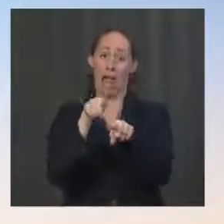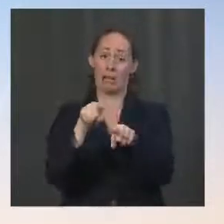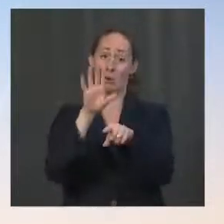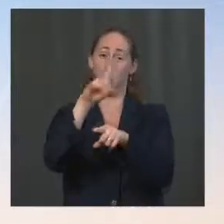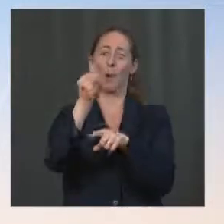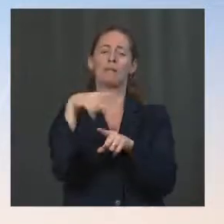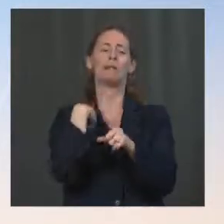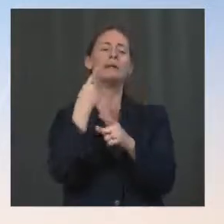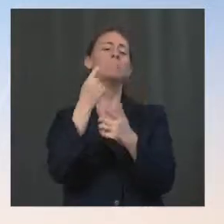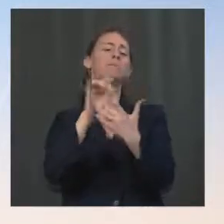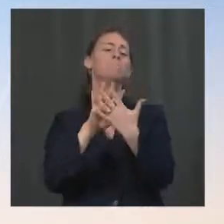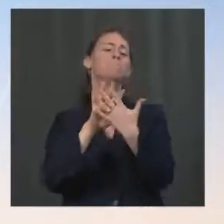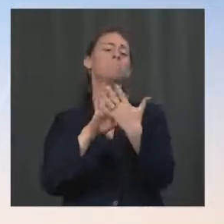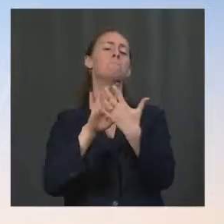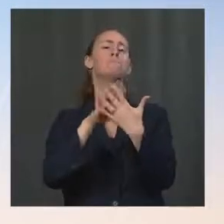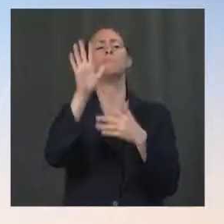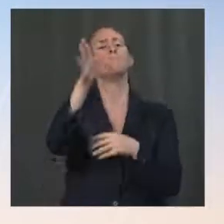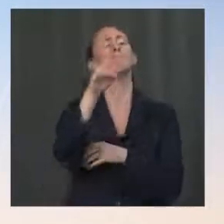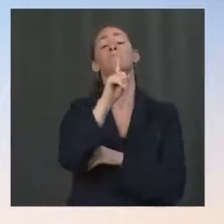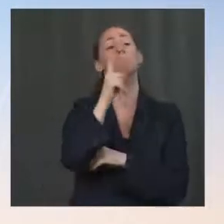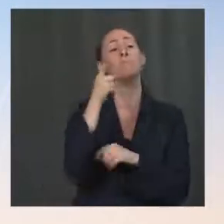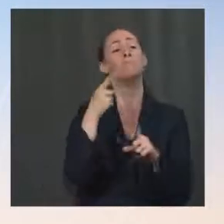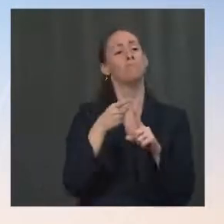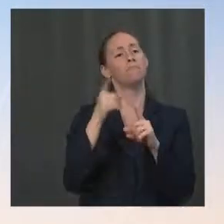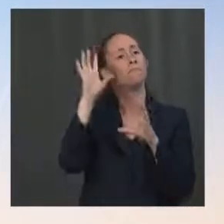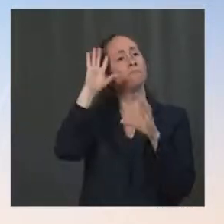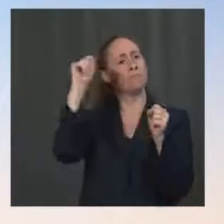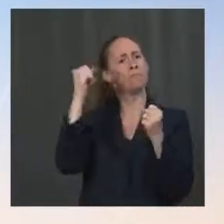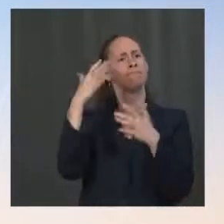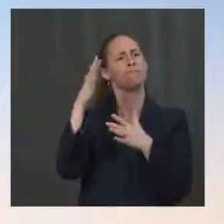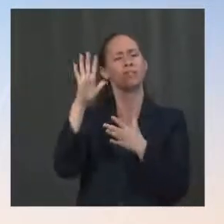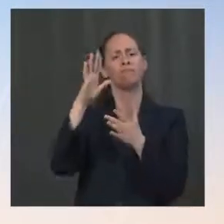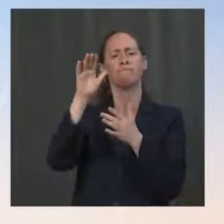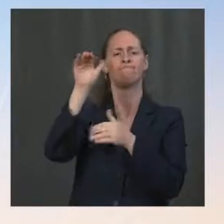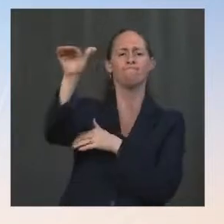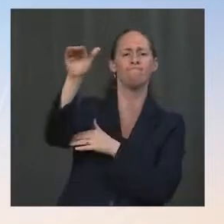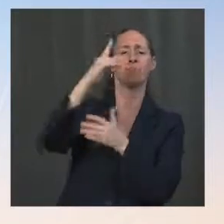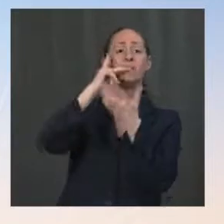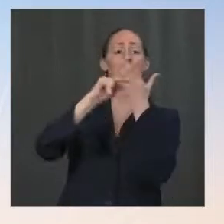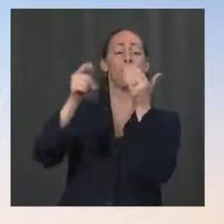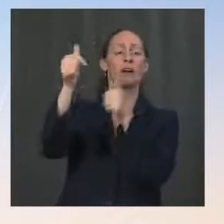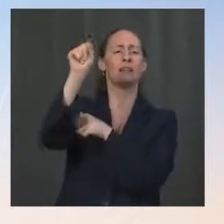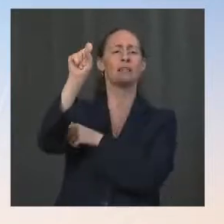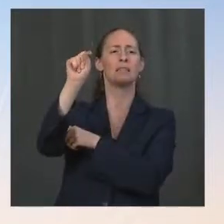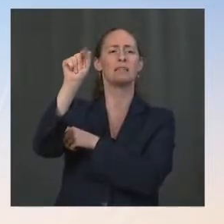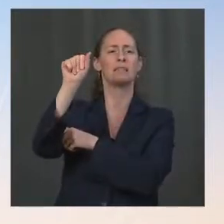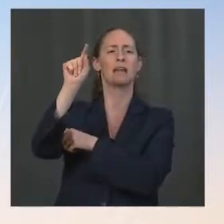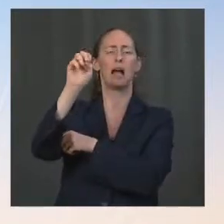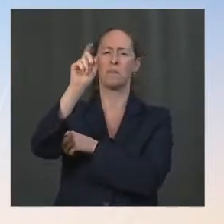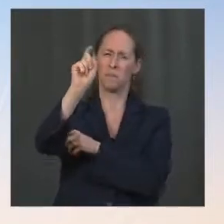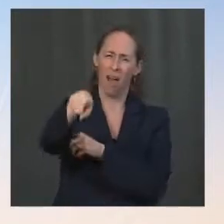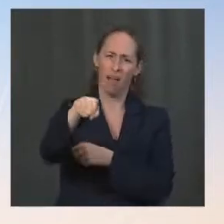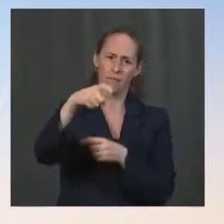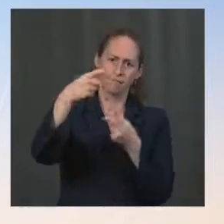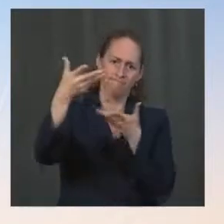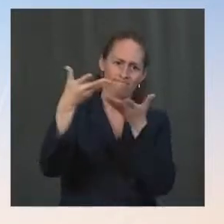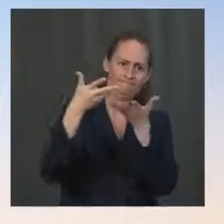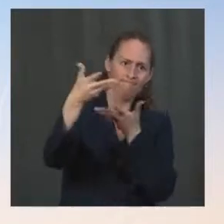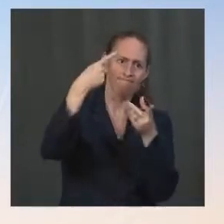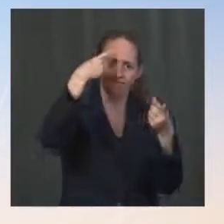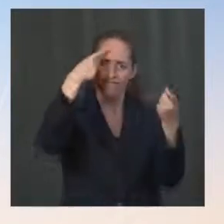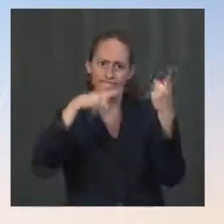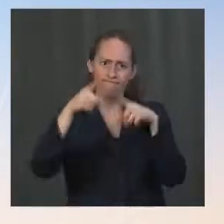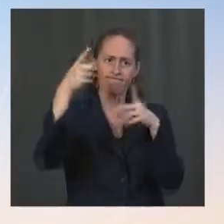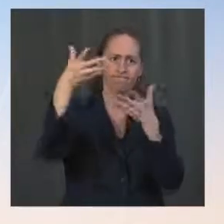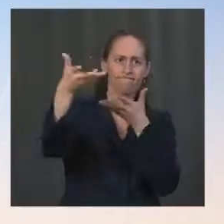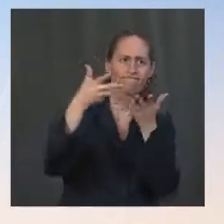did direct the Secretary of State to continue diplomatic efforts with international partners to secure means for third country nationals and Afghans with